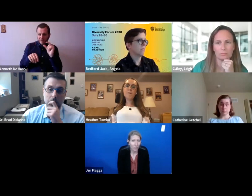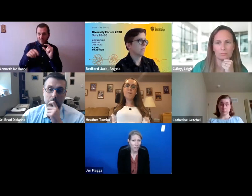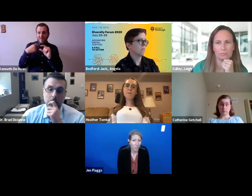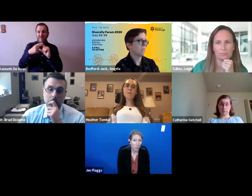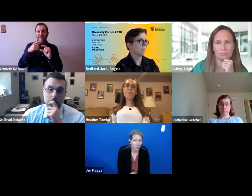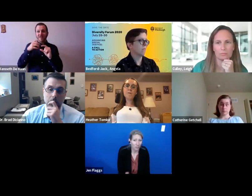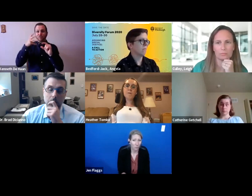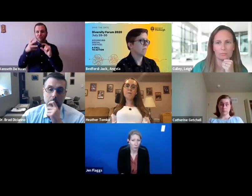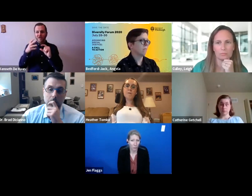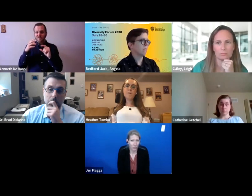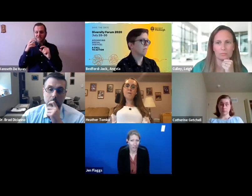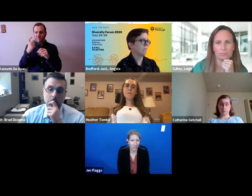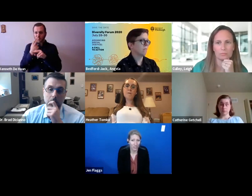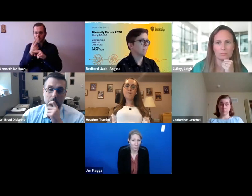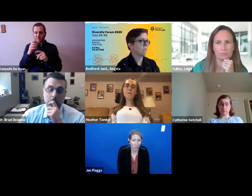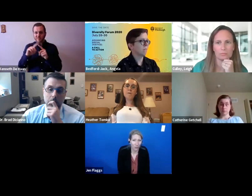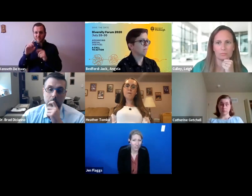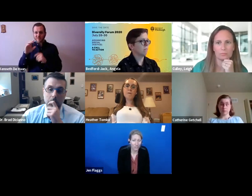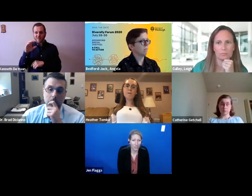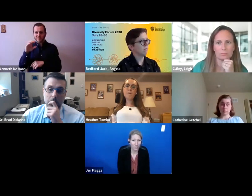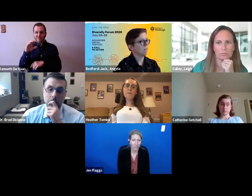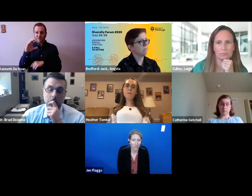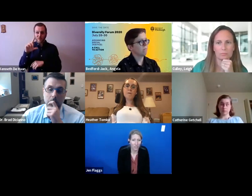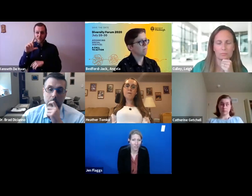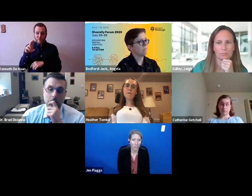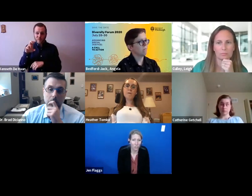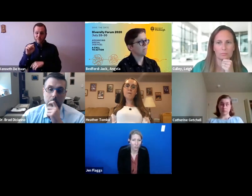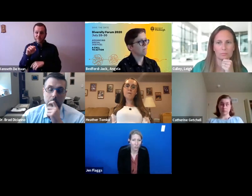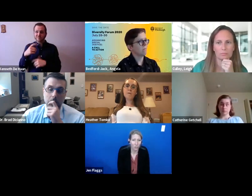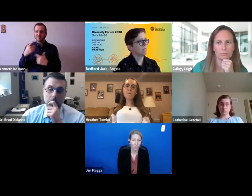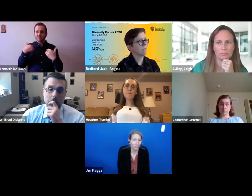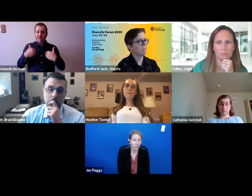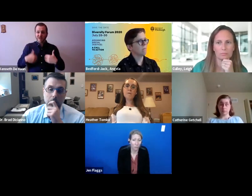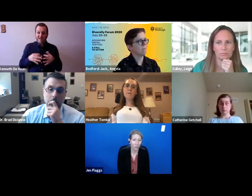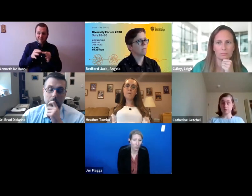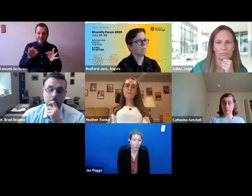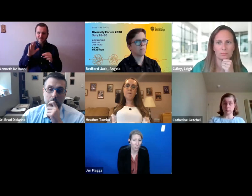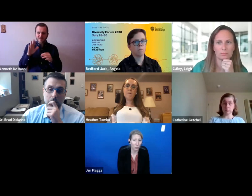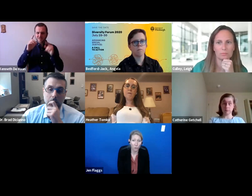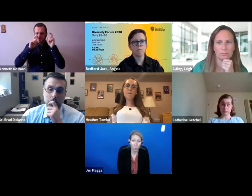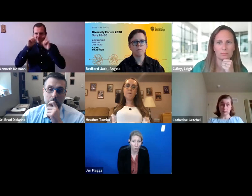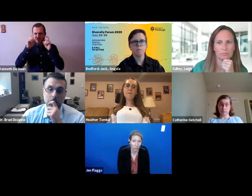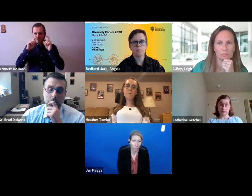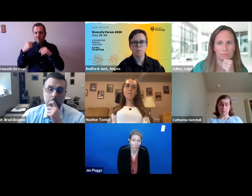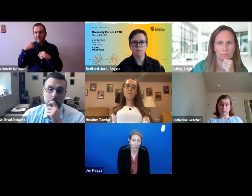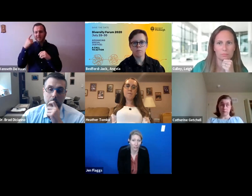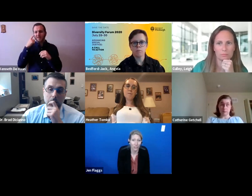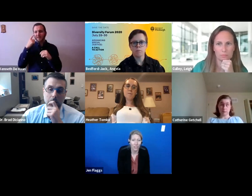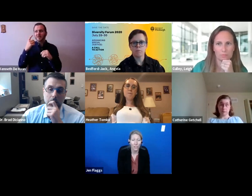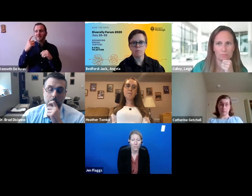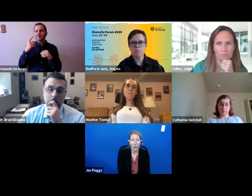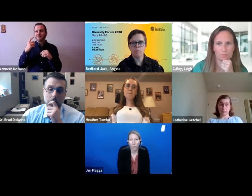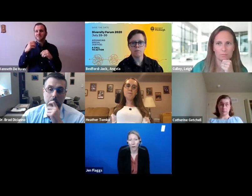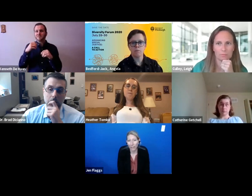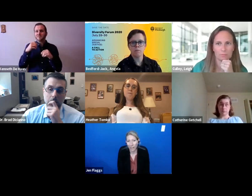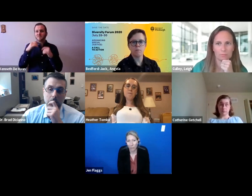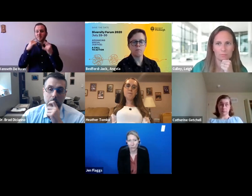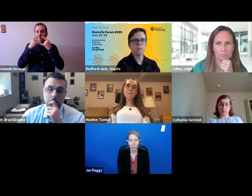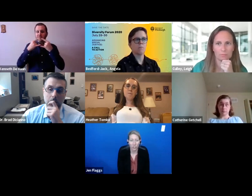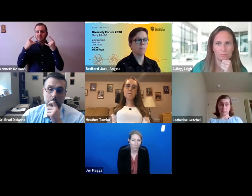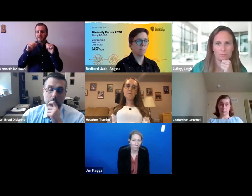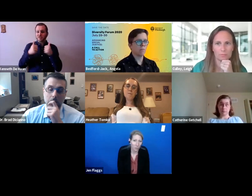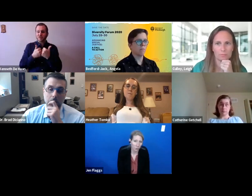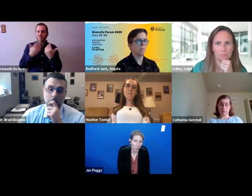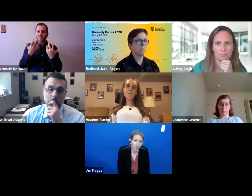I don't know about that 25 to 40%. So the rest of it is used using, we figured out using clues when we're lip reading. So body